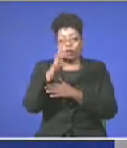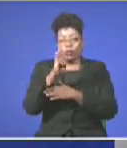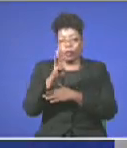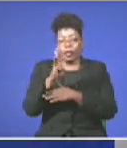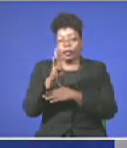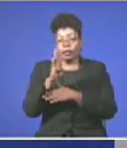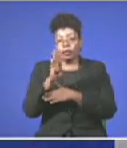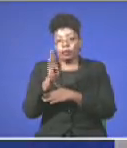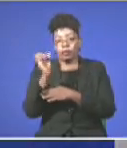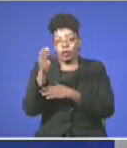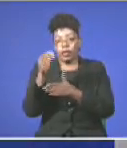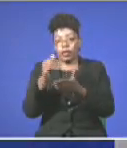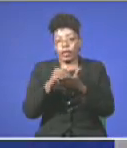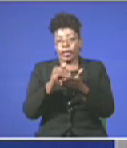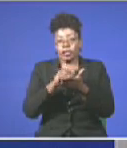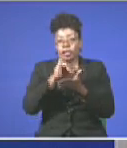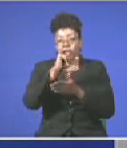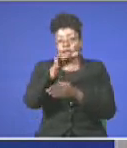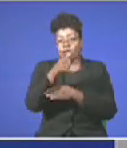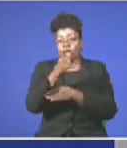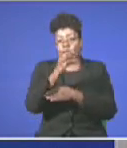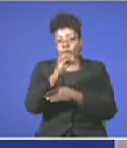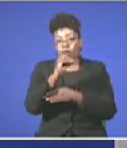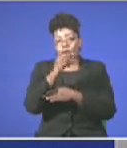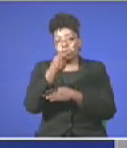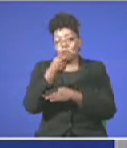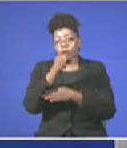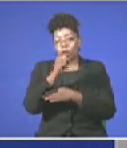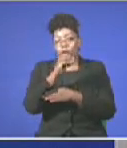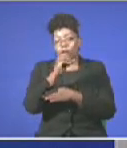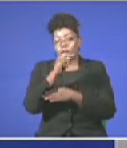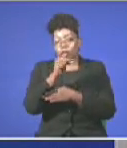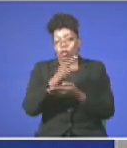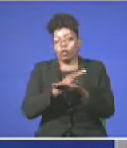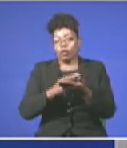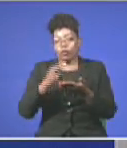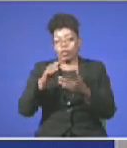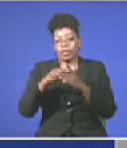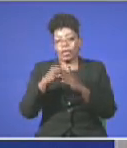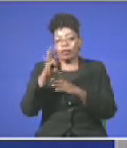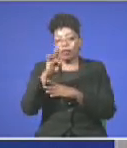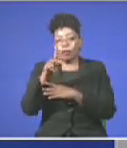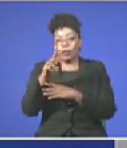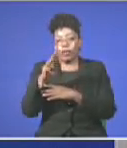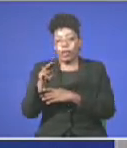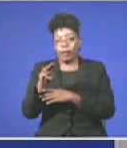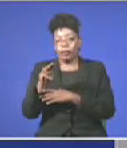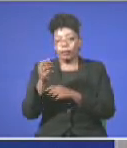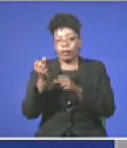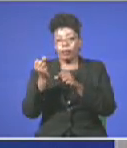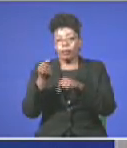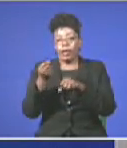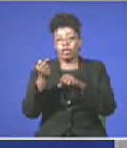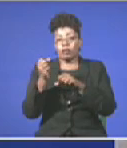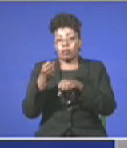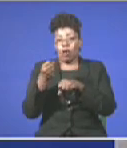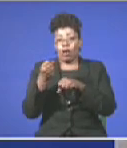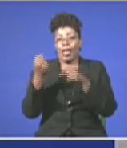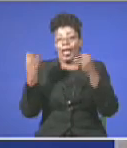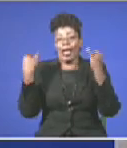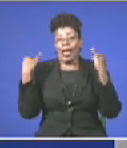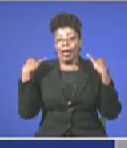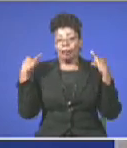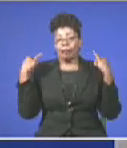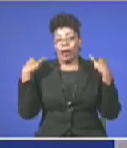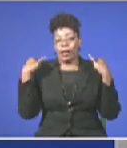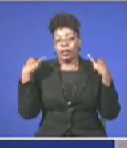to the pitch tomorrow against Johnson University, and that match starts at 4 p.m. Well, local baseball umpires being given the opportunity this week